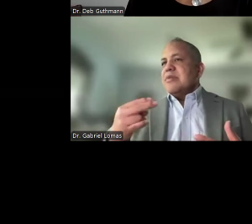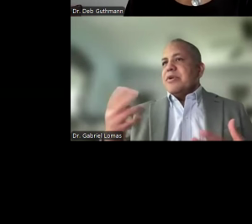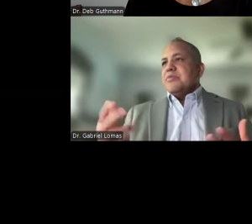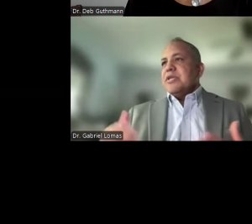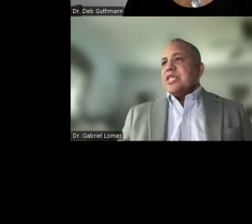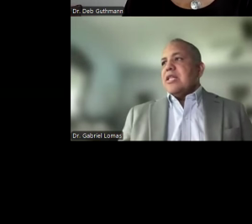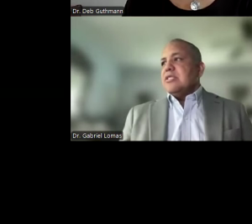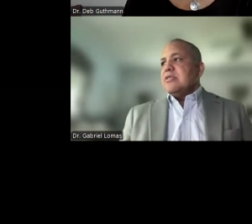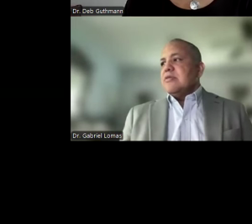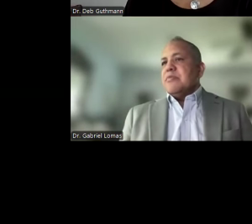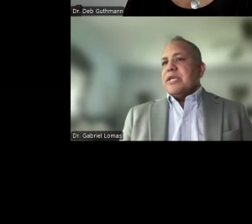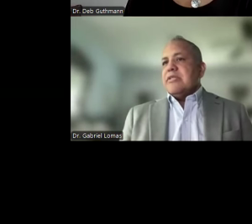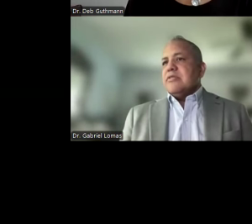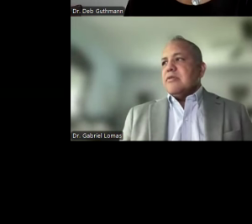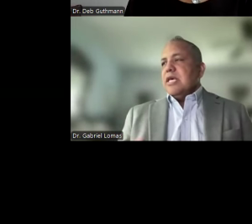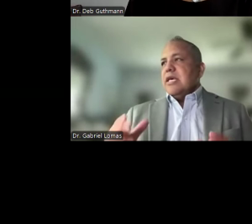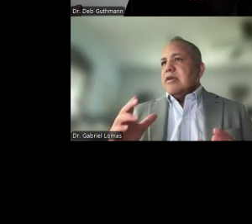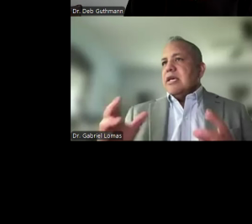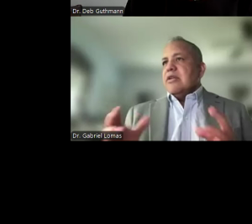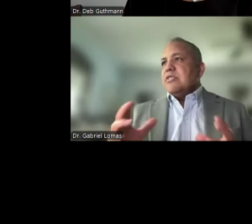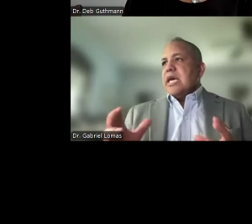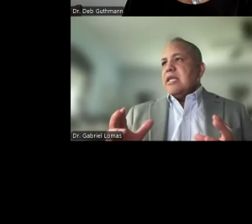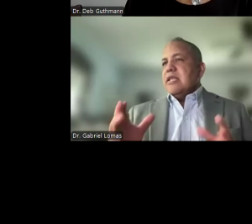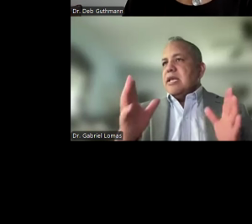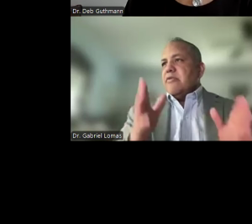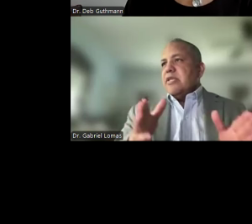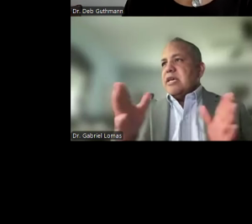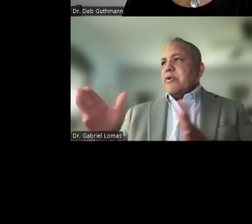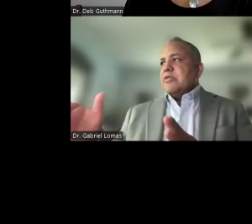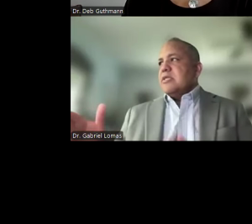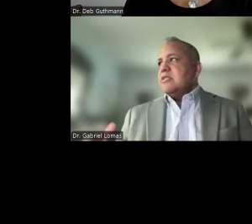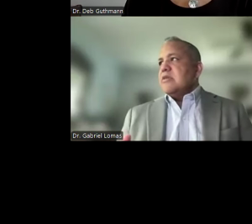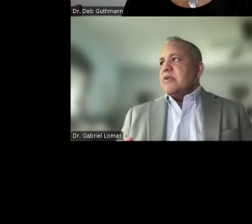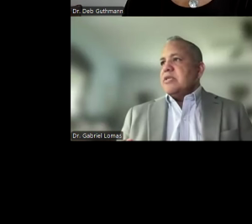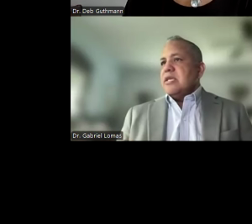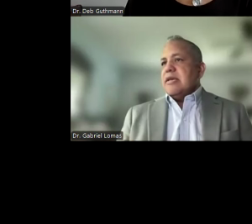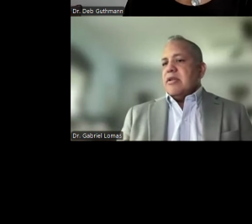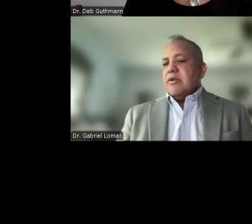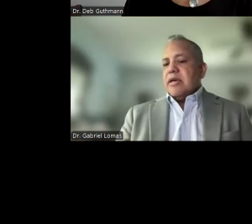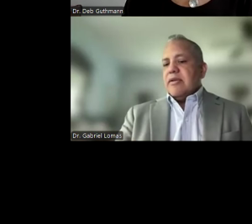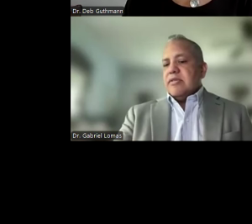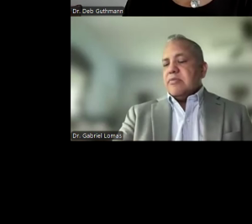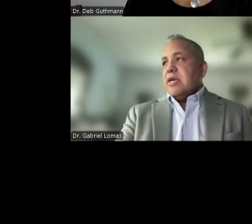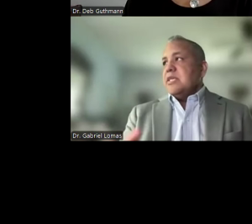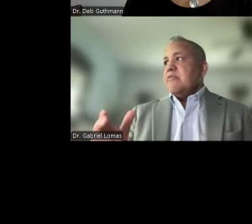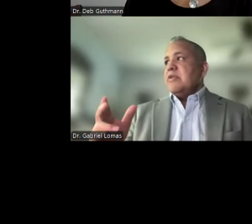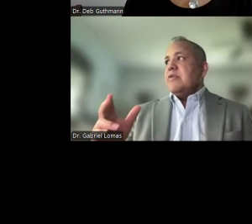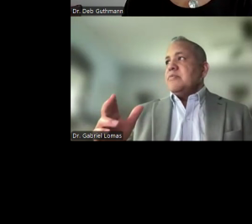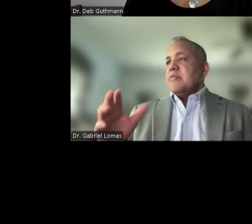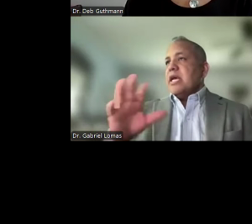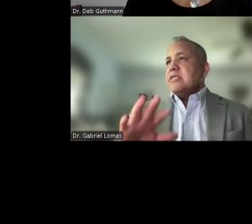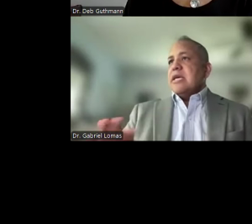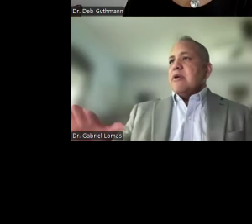able to lip read. It's pretty challenging to do lip reading. So understanding that every deaf person is different, and sometimes